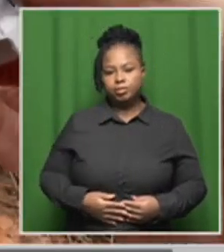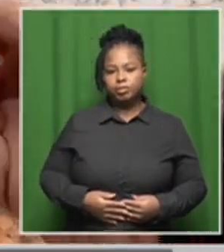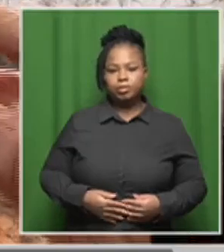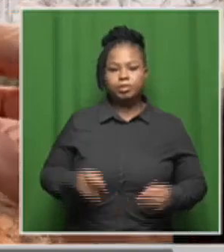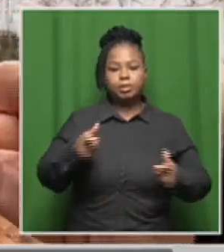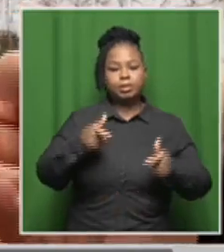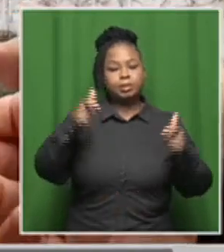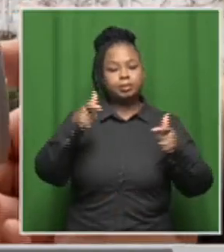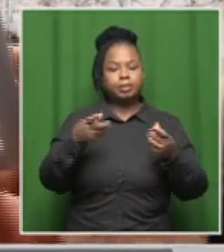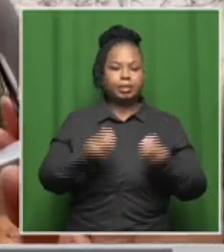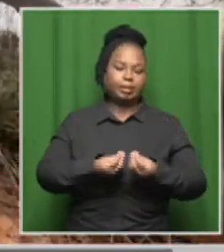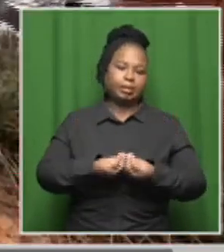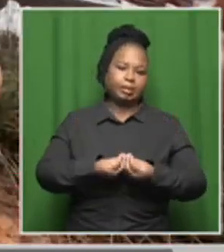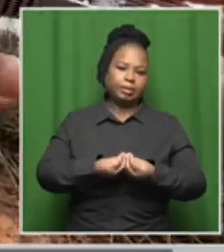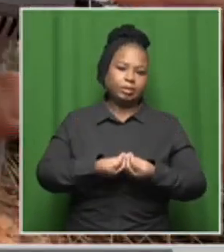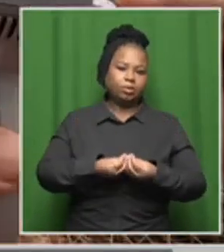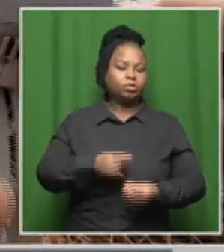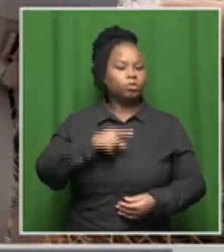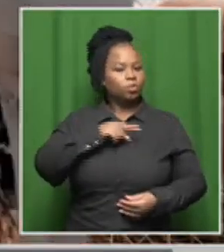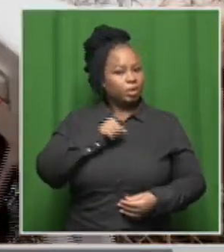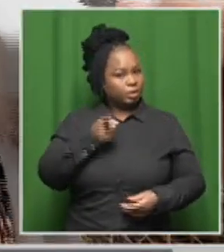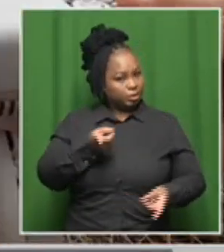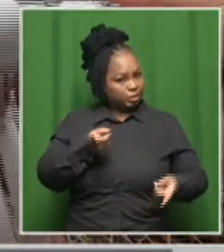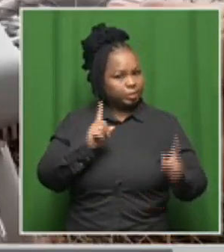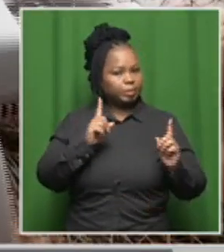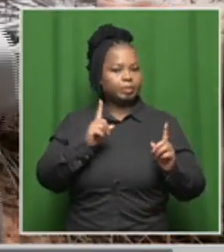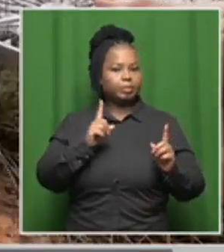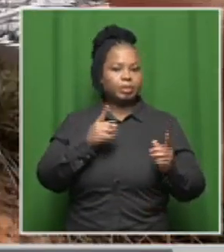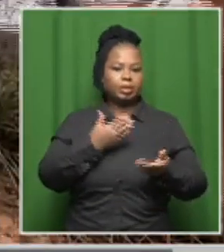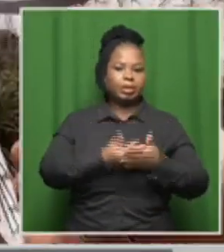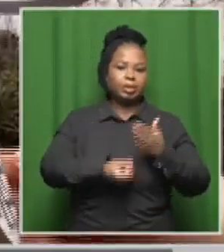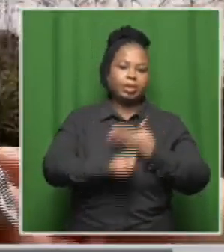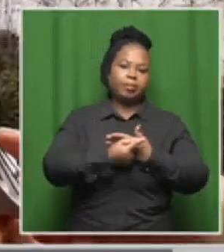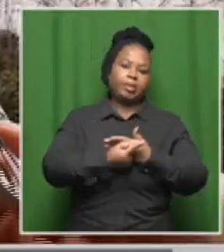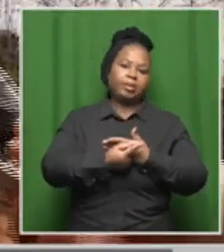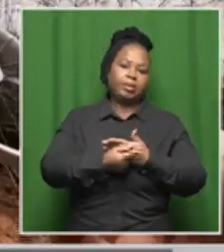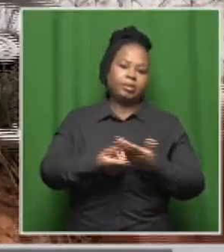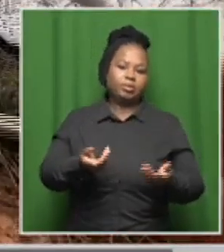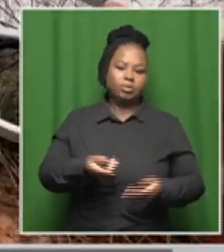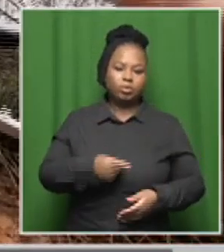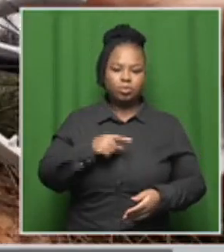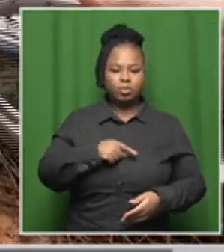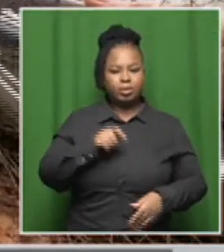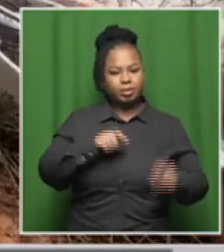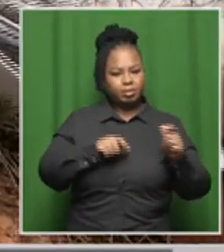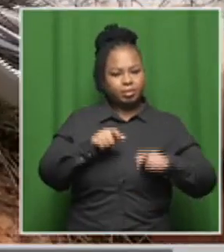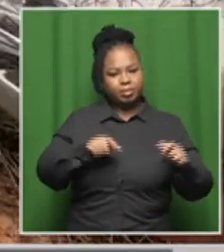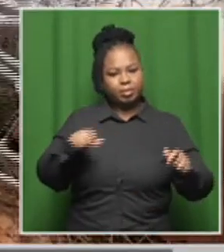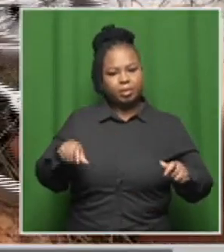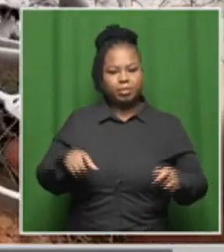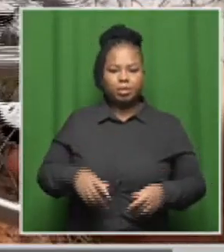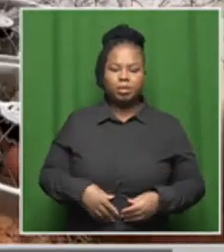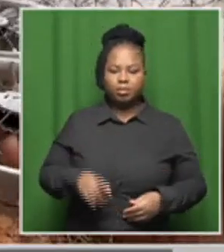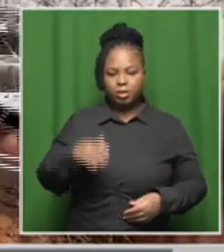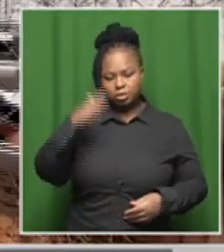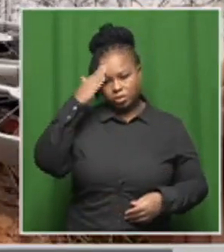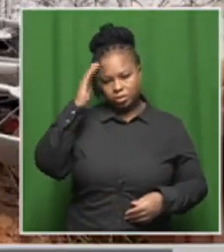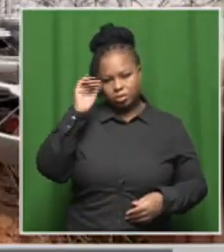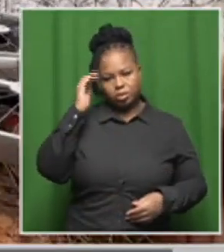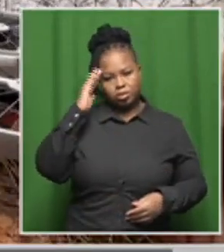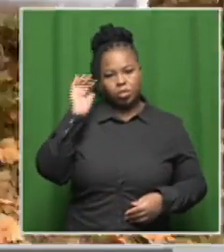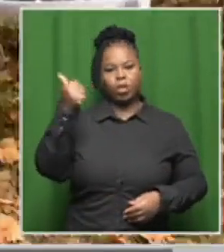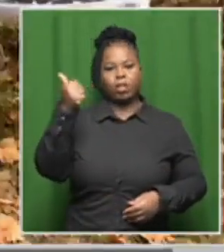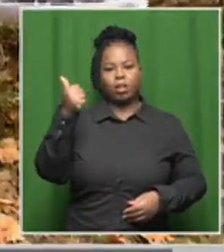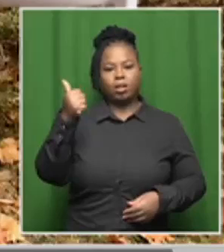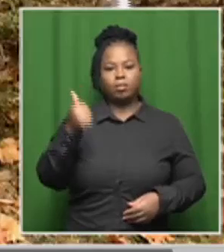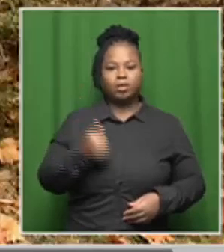mean, you know, that's a very dangerous thing that can happen for aircraft. So, you know, people need to be aware of this. But you know, there's also,